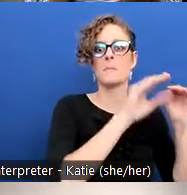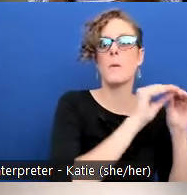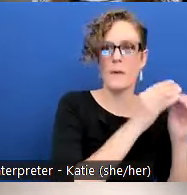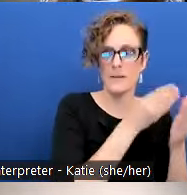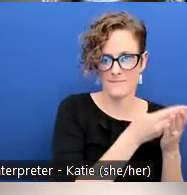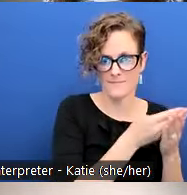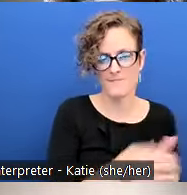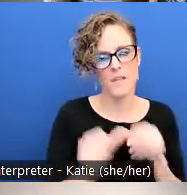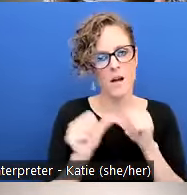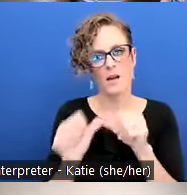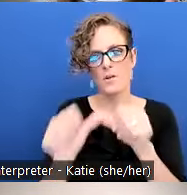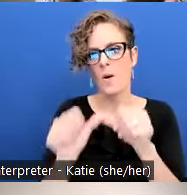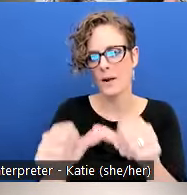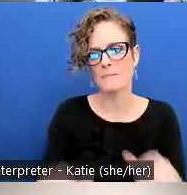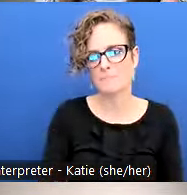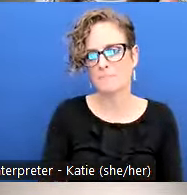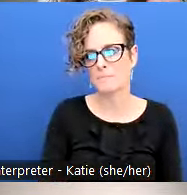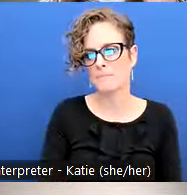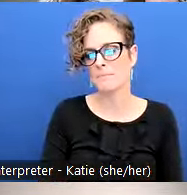basis.